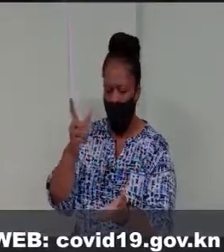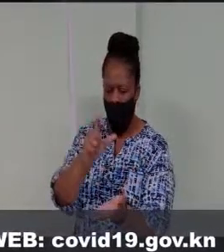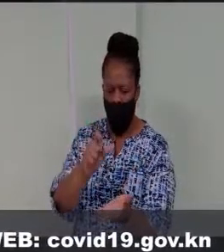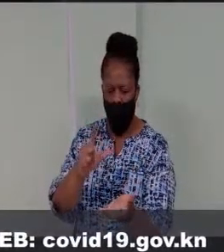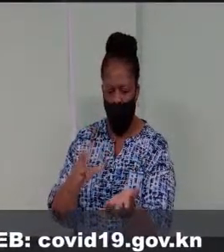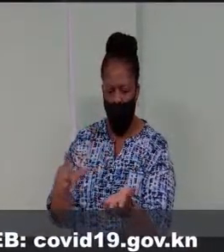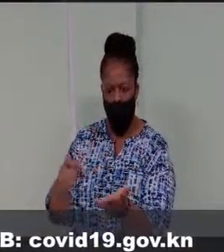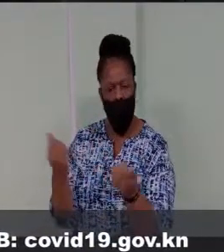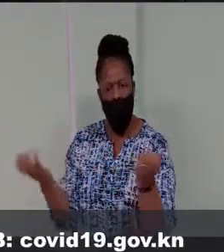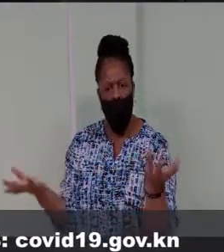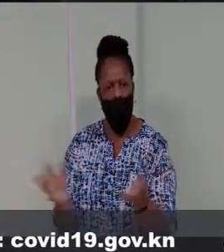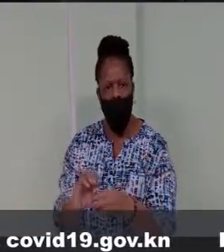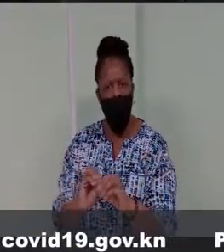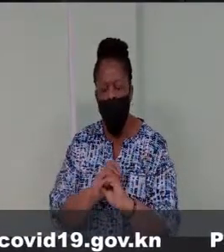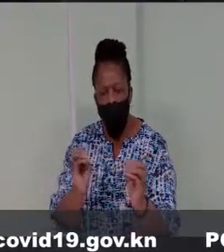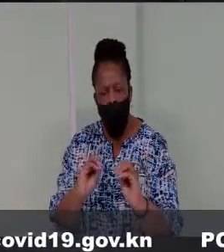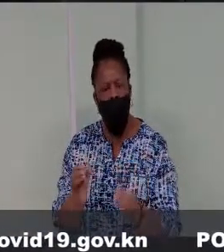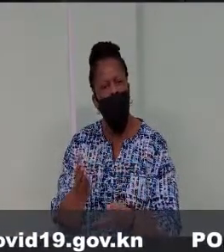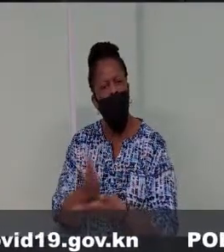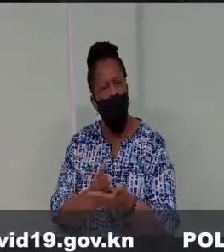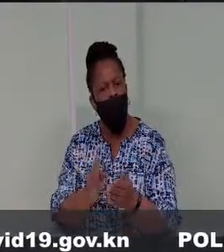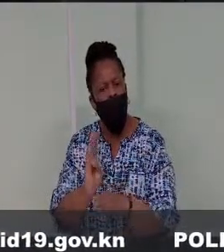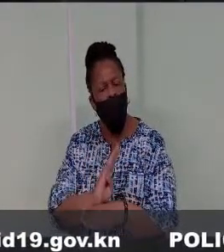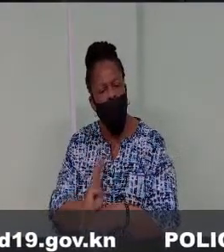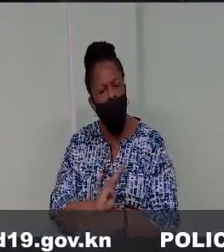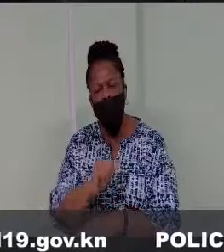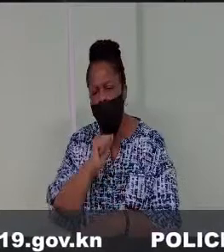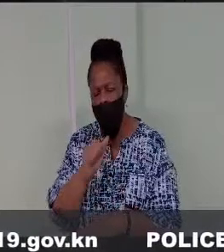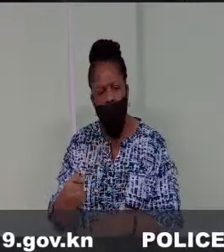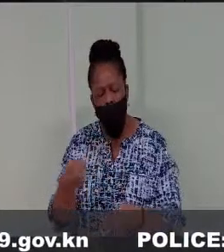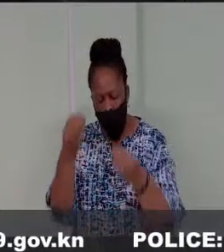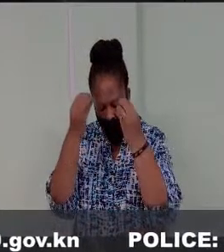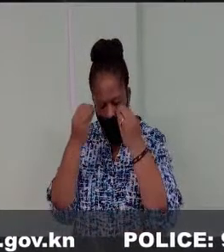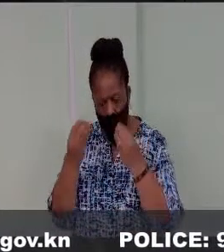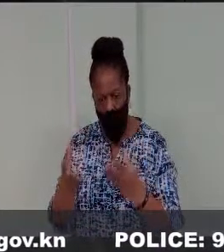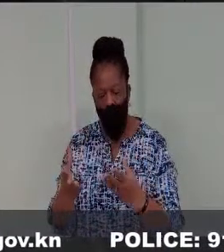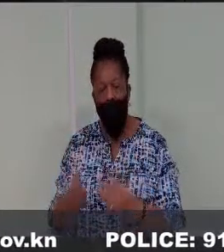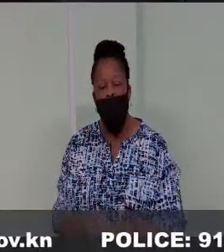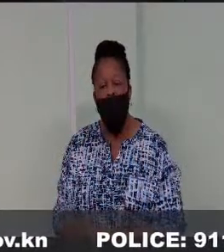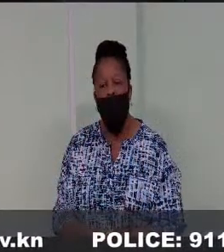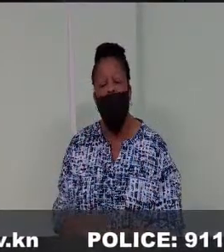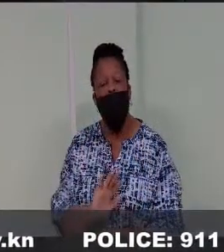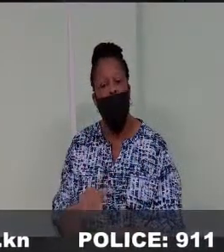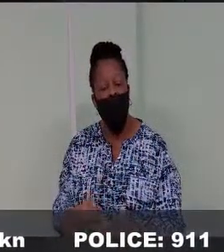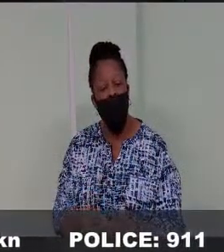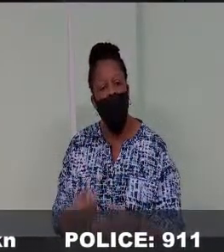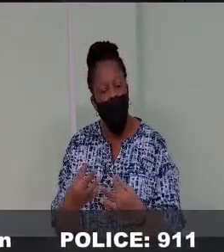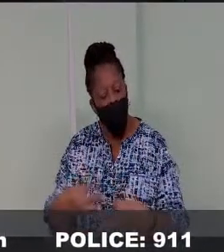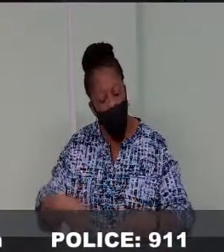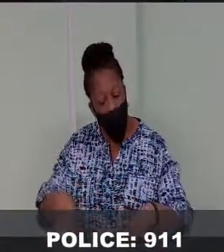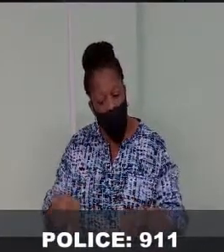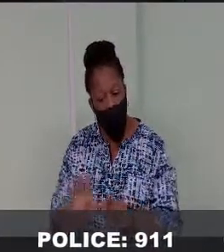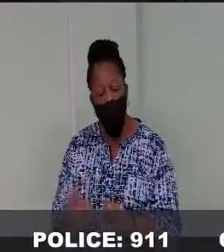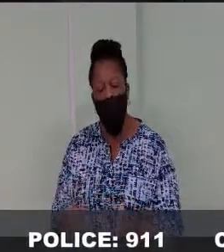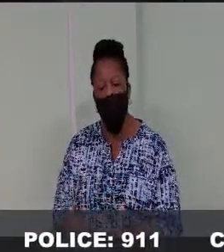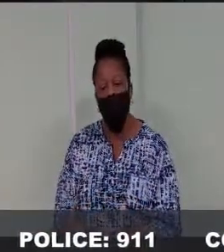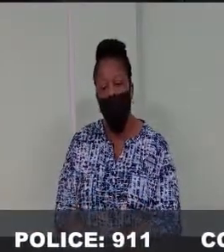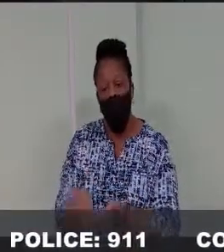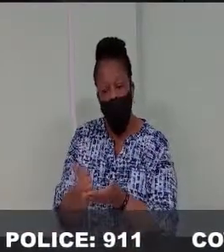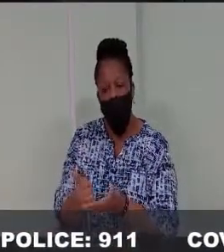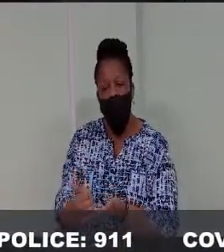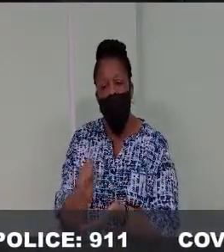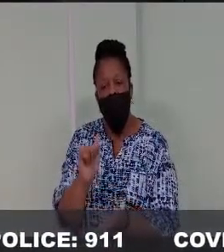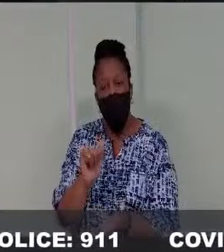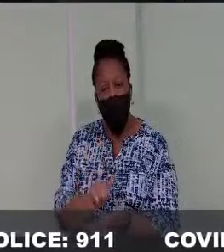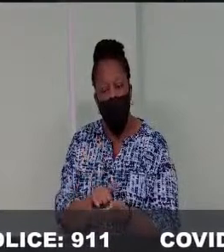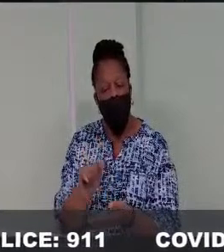to help with the hand hygiene. These are basic things that the business sector can do to support the efforts in St.